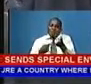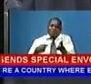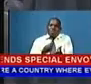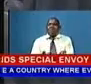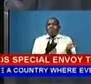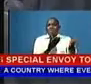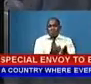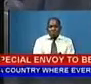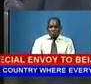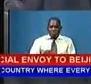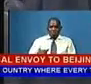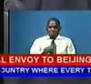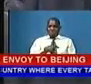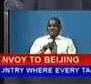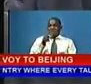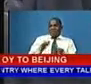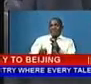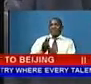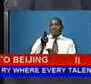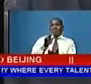number, and we cannot,